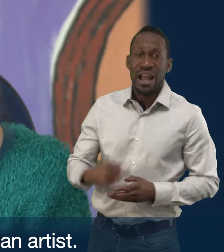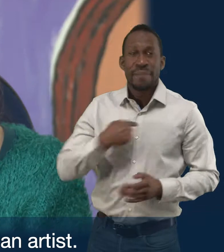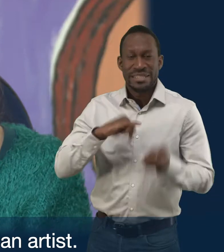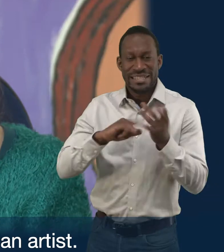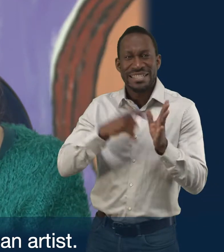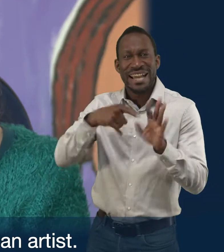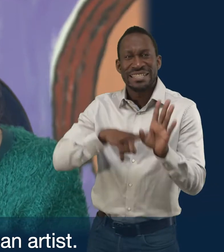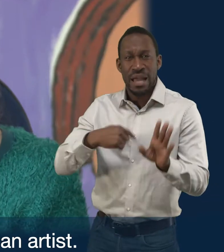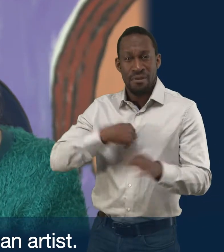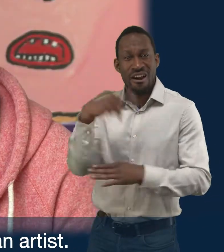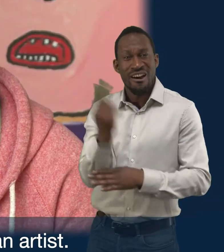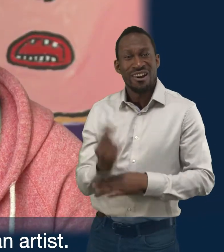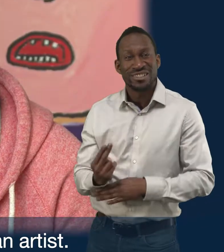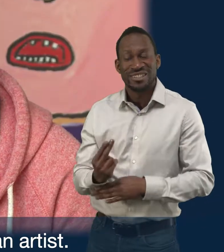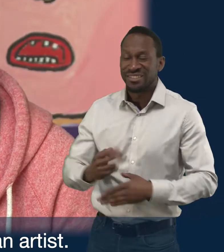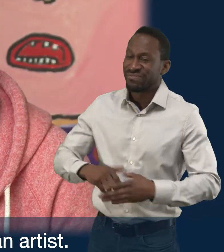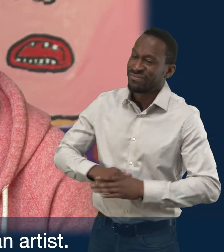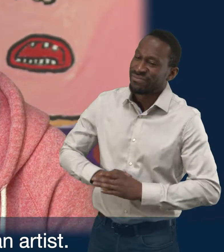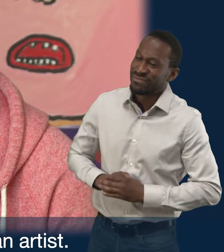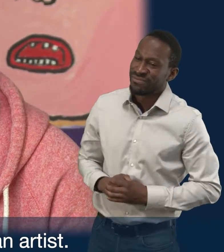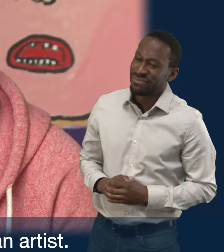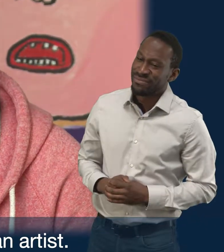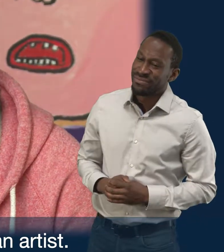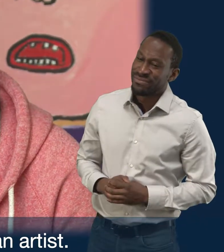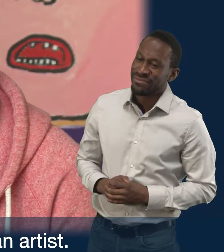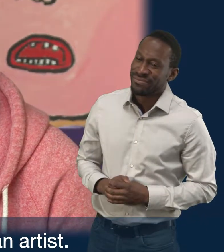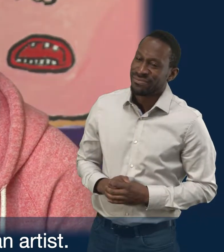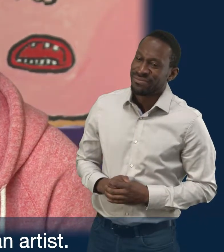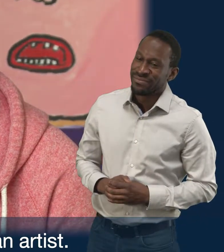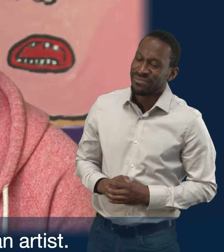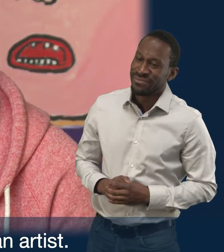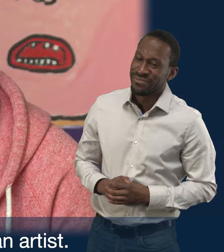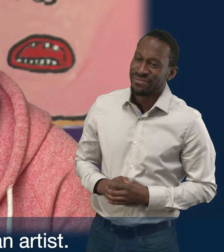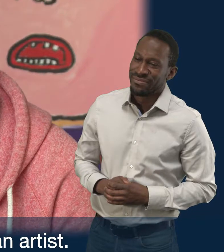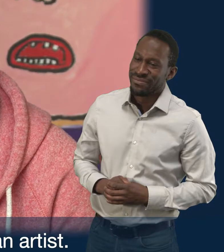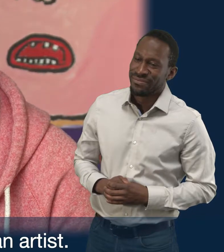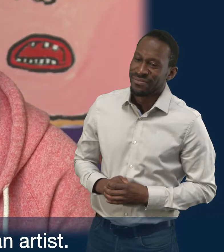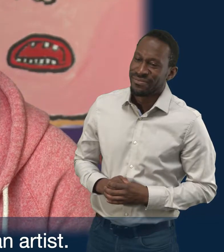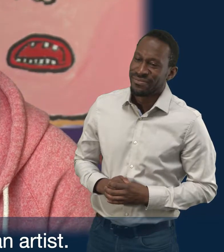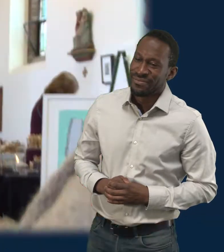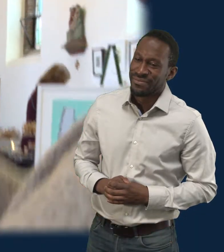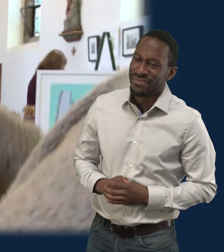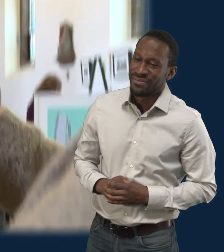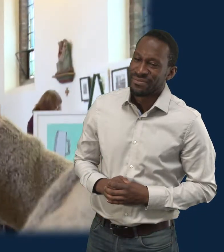I'm an artist. I'm Stacey and I'm an artist.